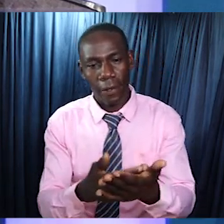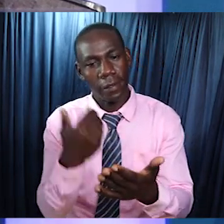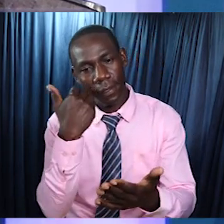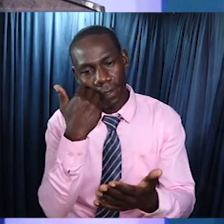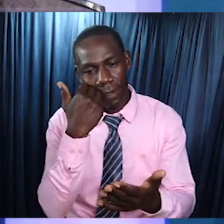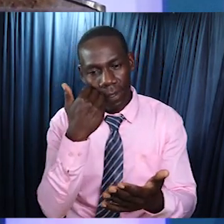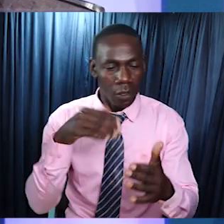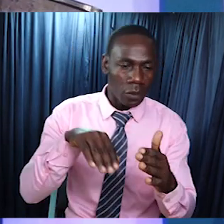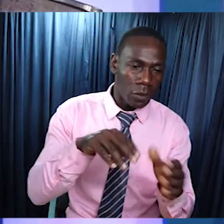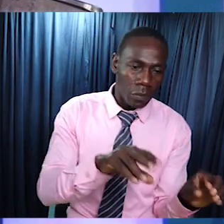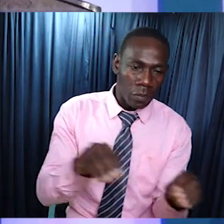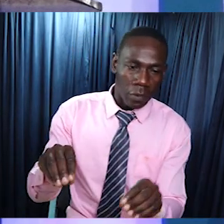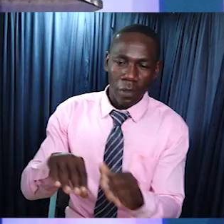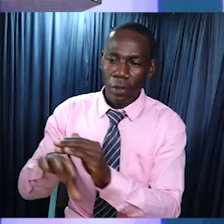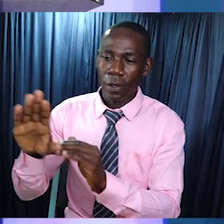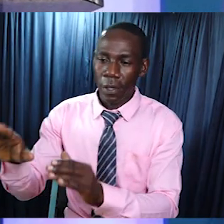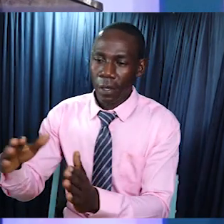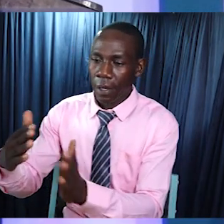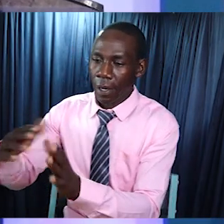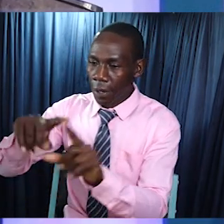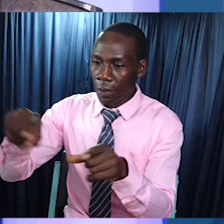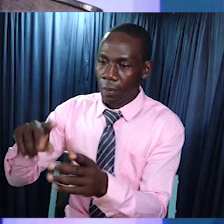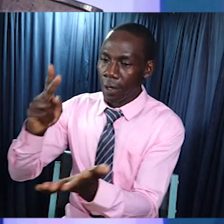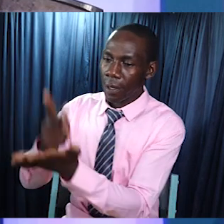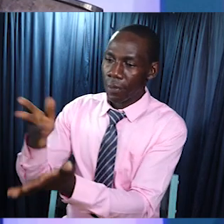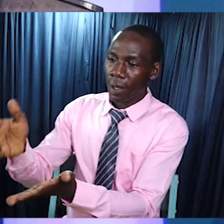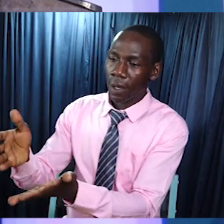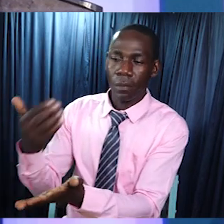Sasa apelekwe ndani huko. Now to be taken in a separate chamber. Eh?